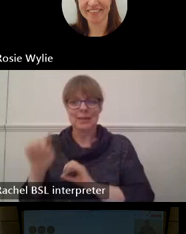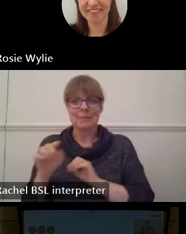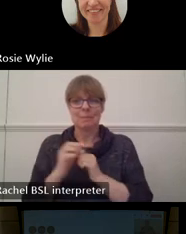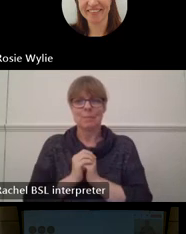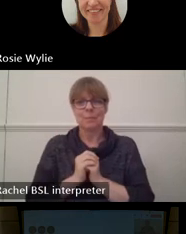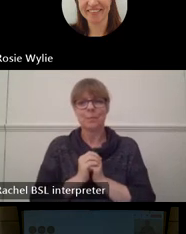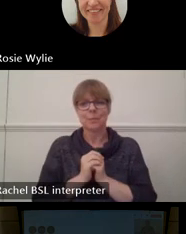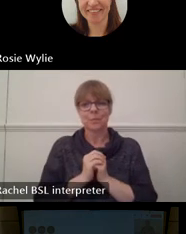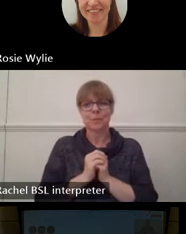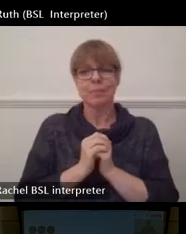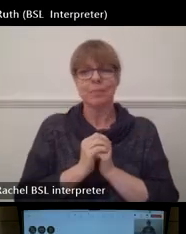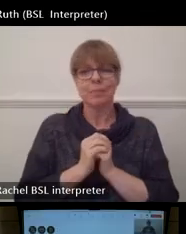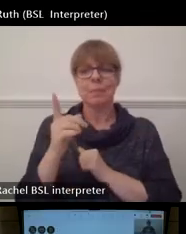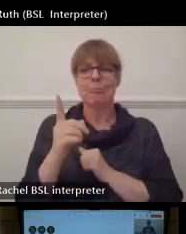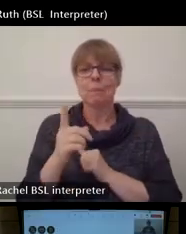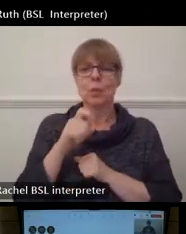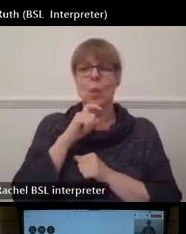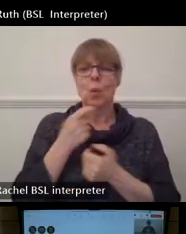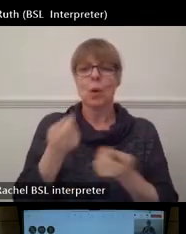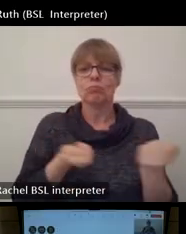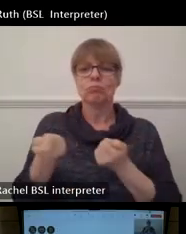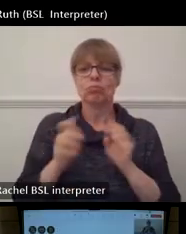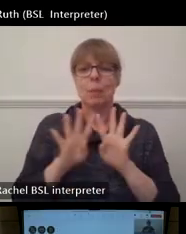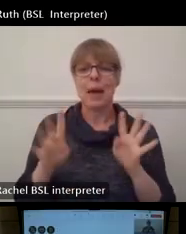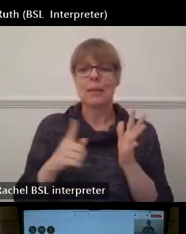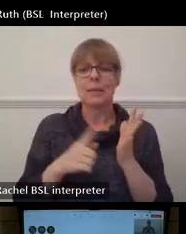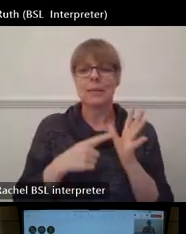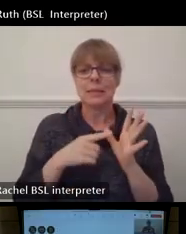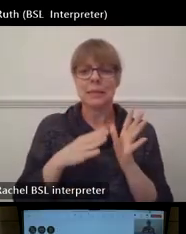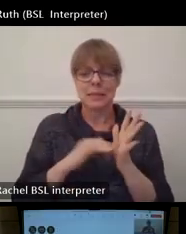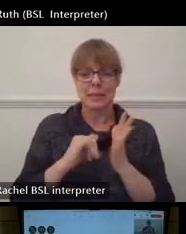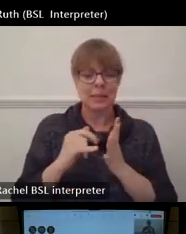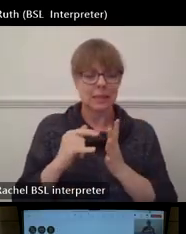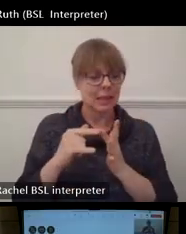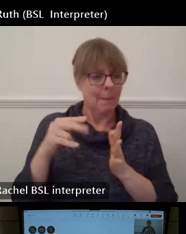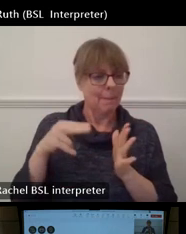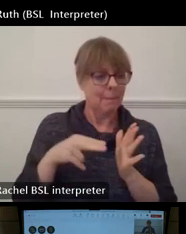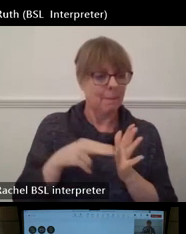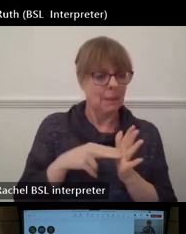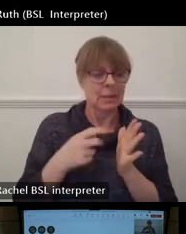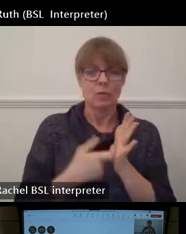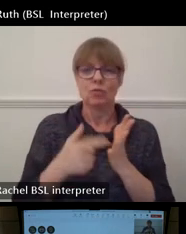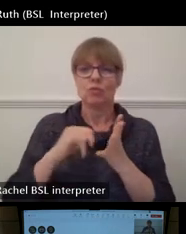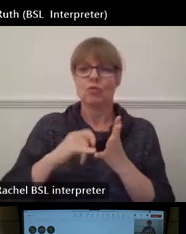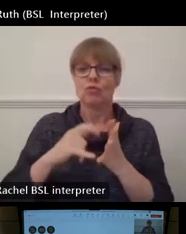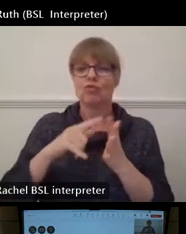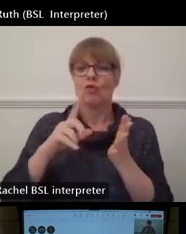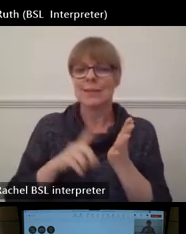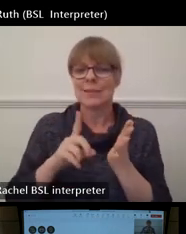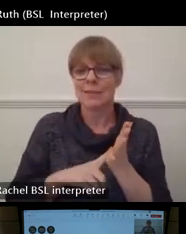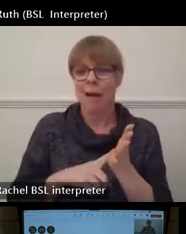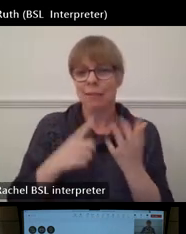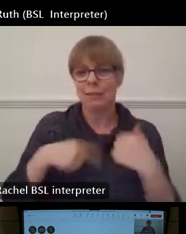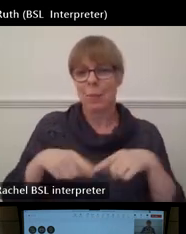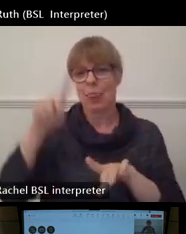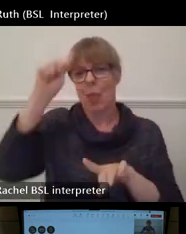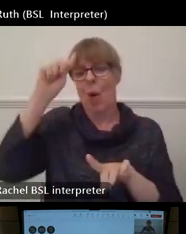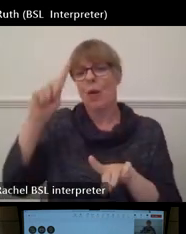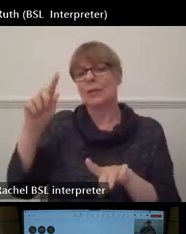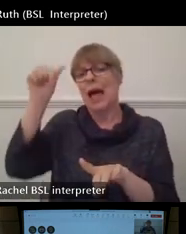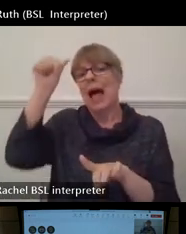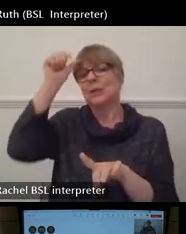extraordinaire from the Museums Association, we immediately thought who could run this panel, Tamsin Russell, is